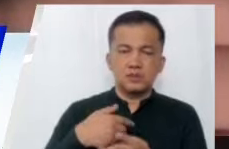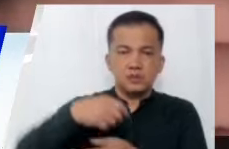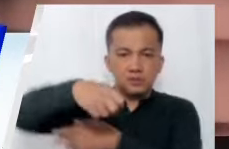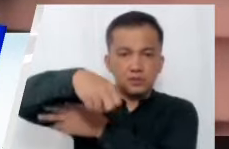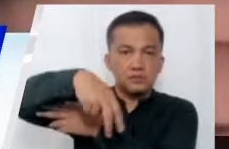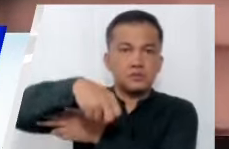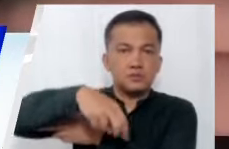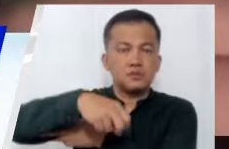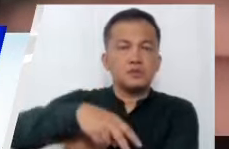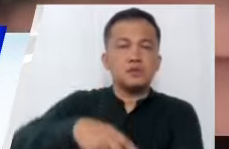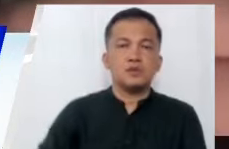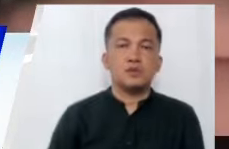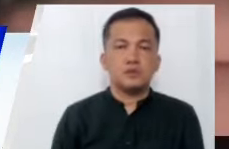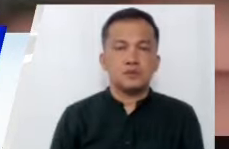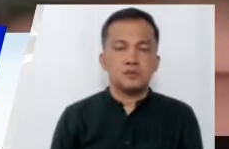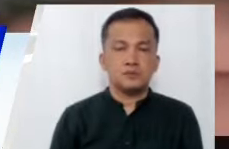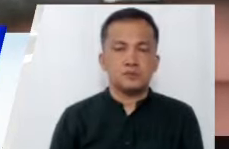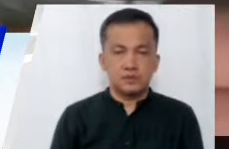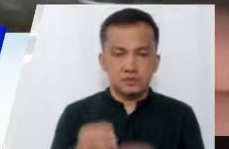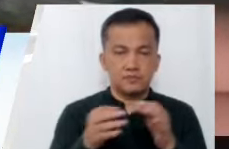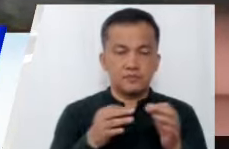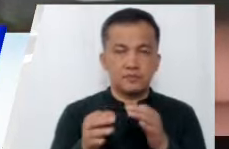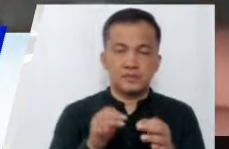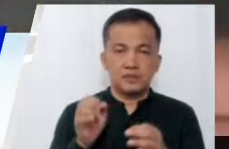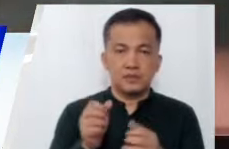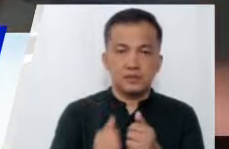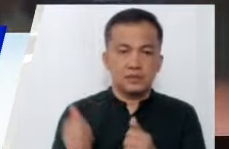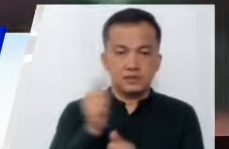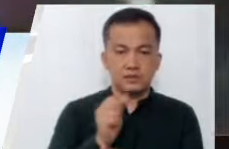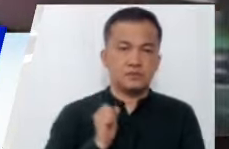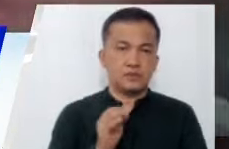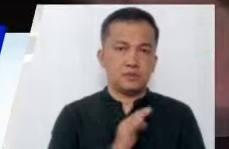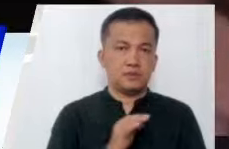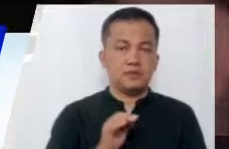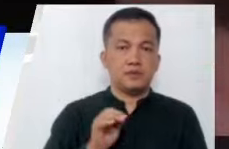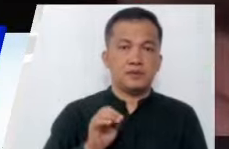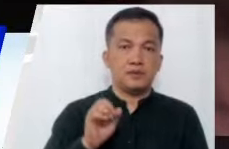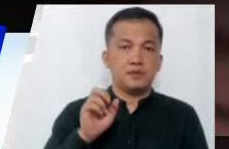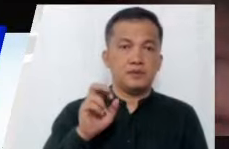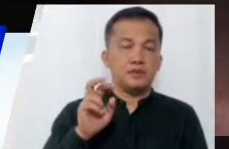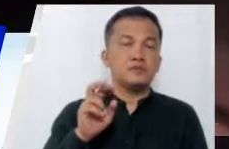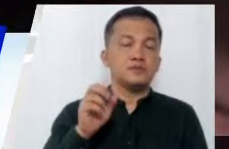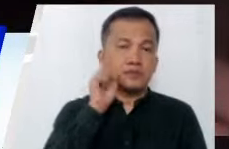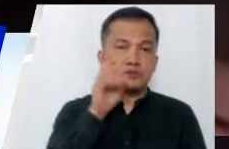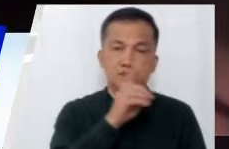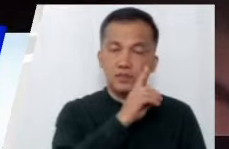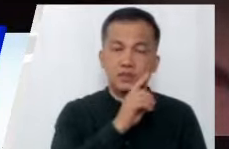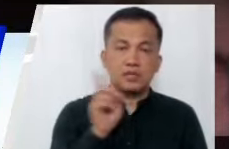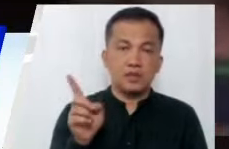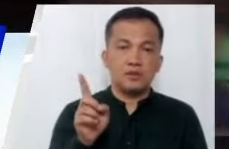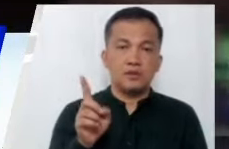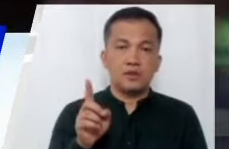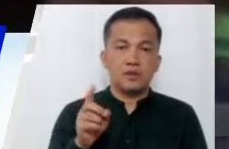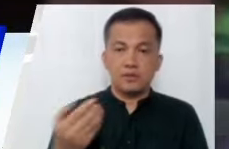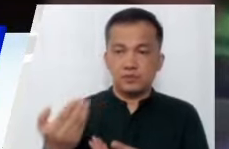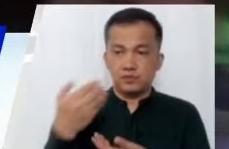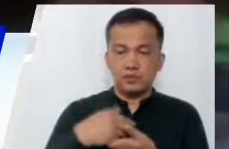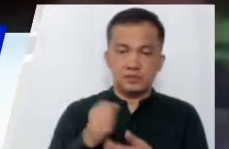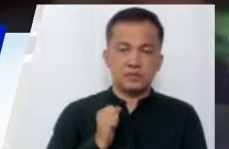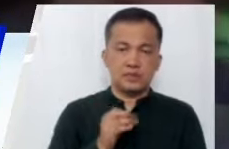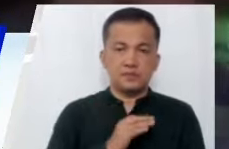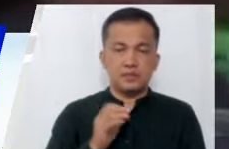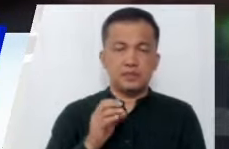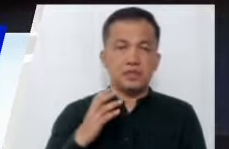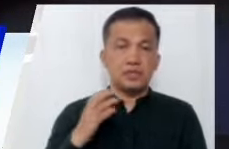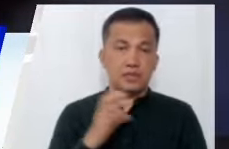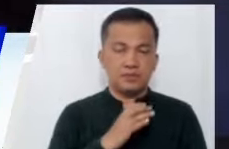night. Ganyan inilarawan ng Chief of Staff ni Vice President Sara Duterte ang pagpunta ng mga tauhan ng kamara sa kanyang detention room